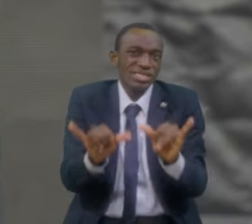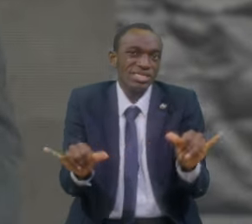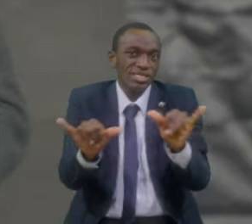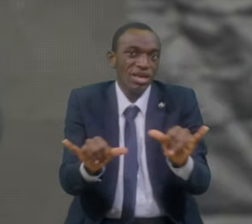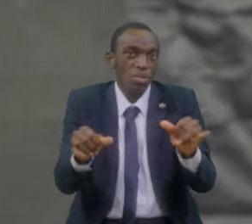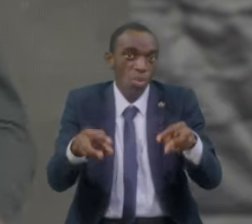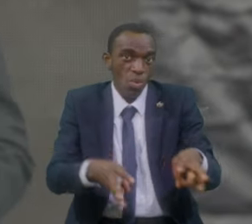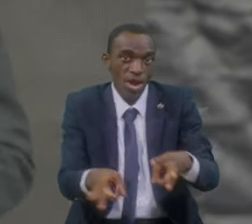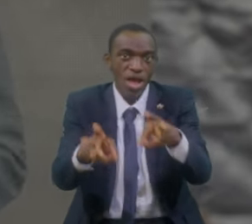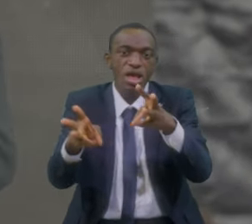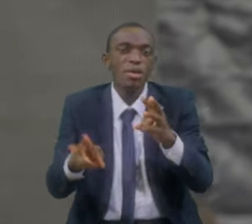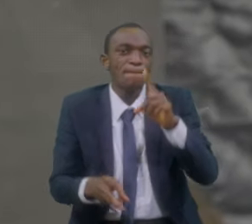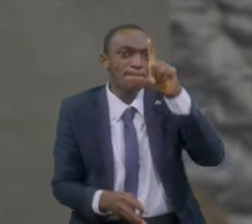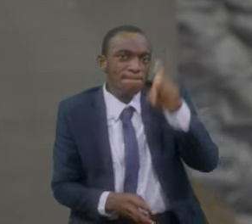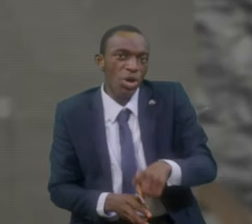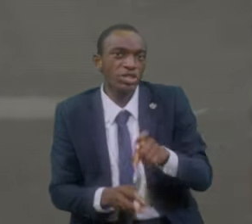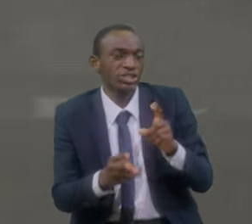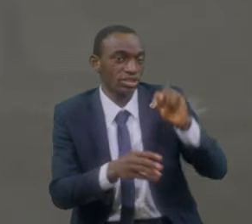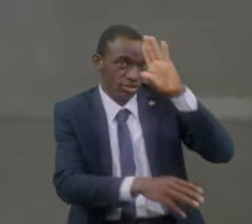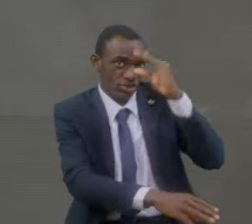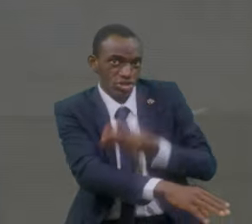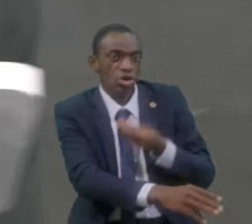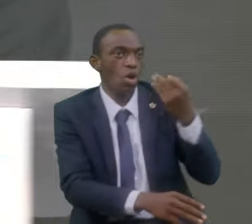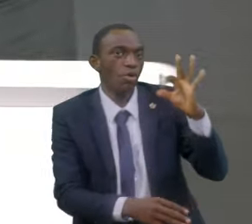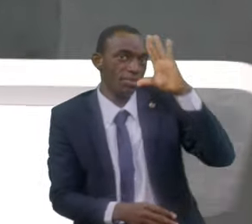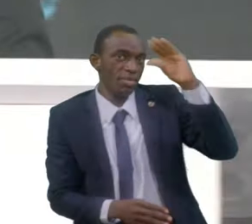of Man be lifted up, that